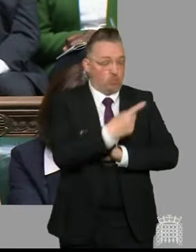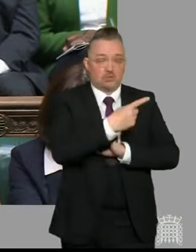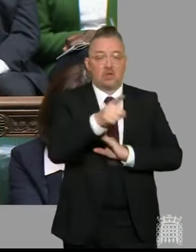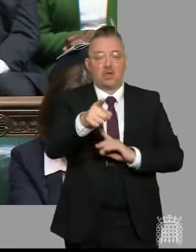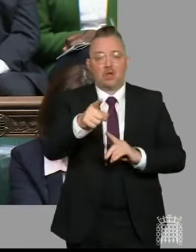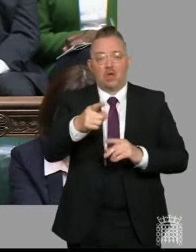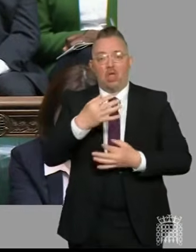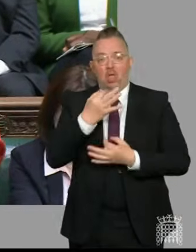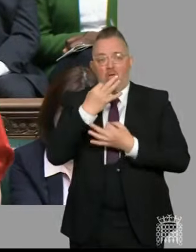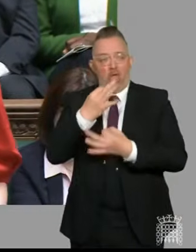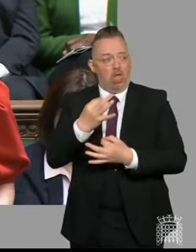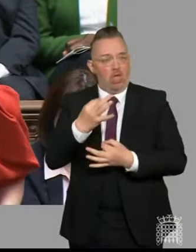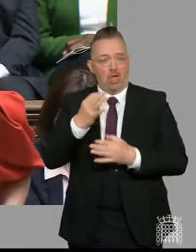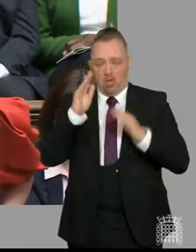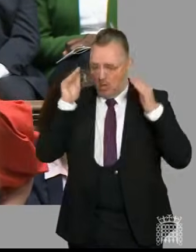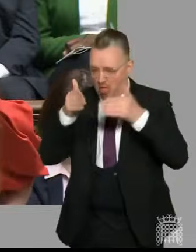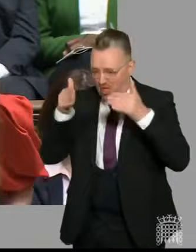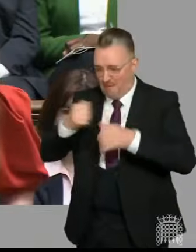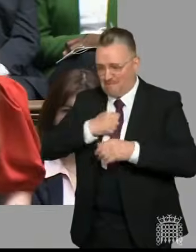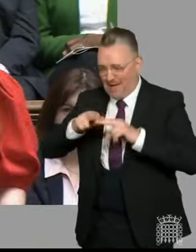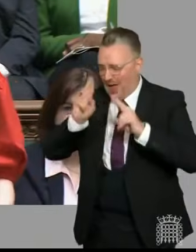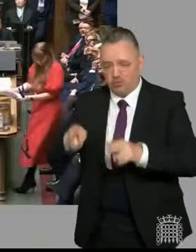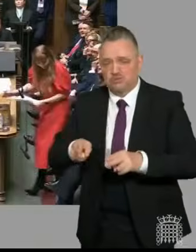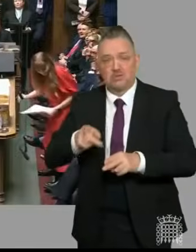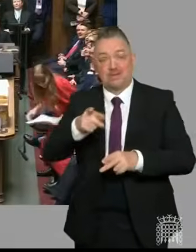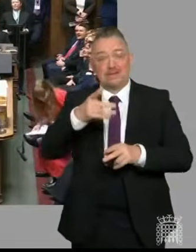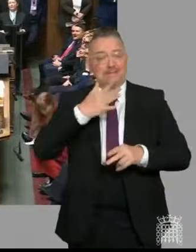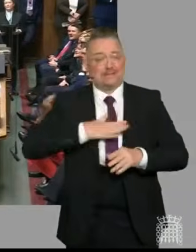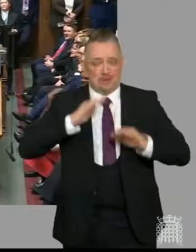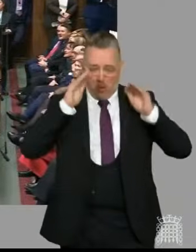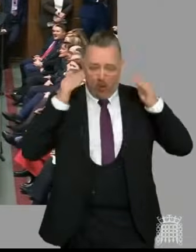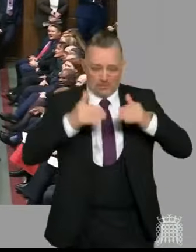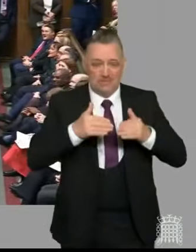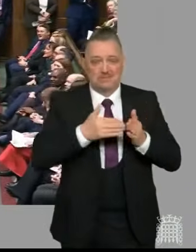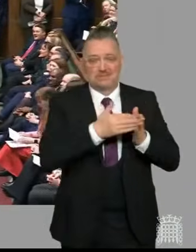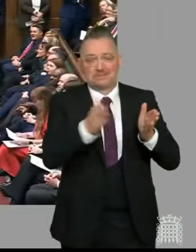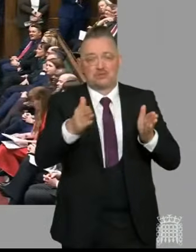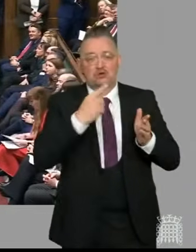same obsession with ending no-fault evictions?